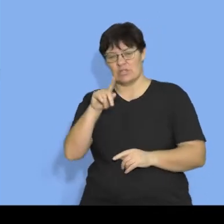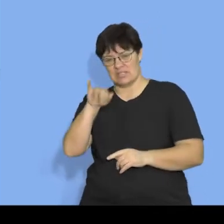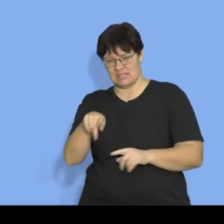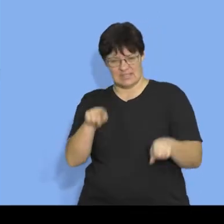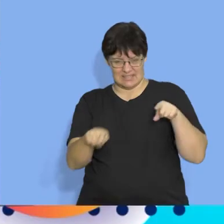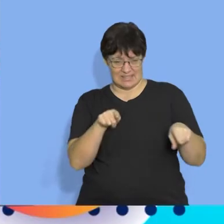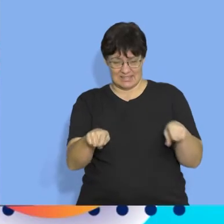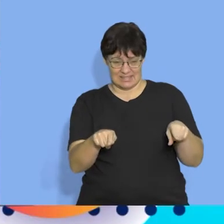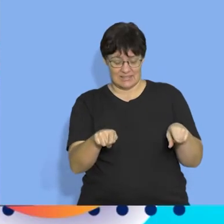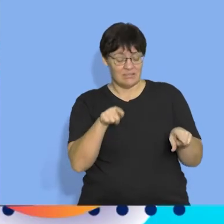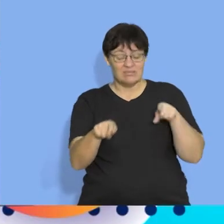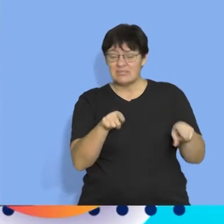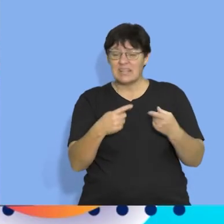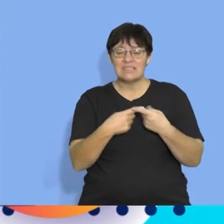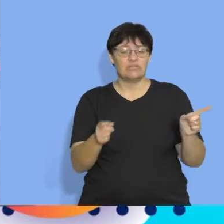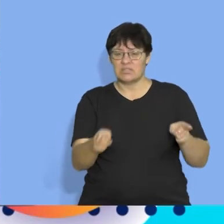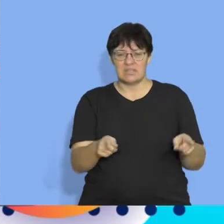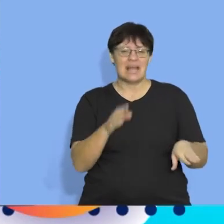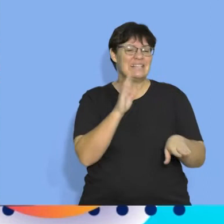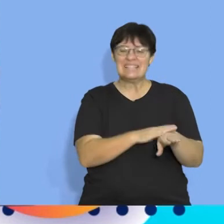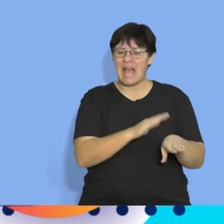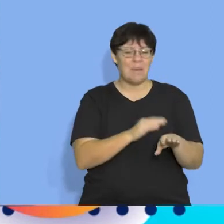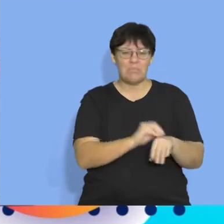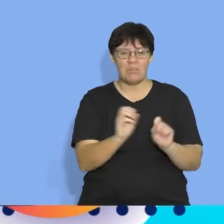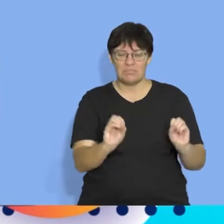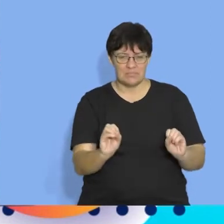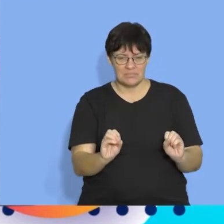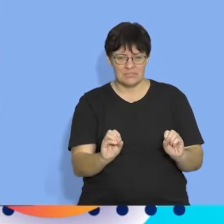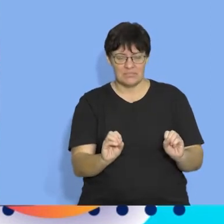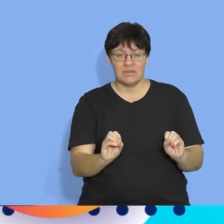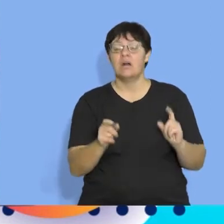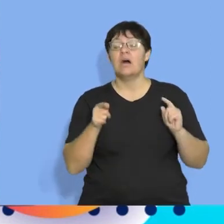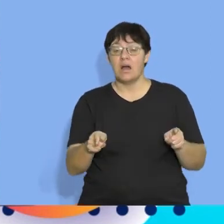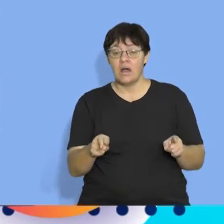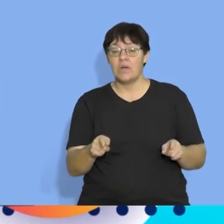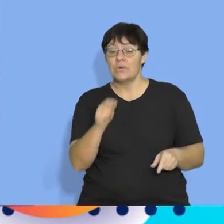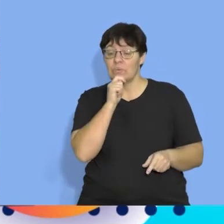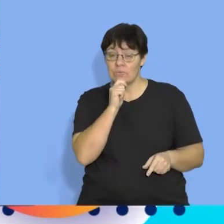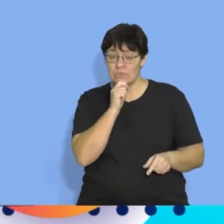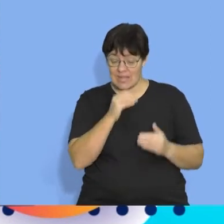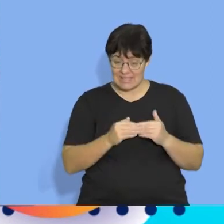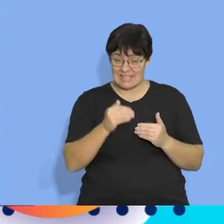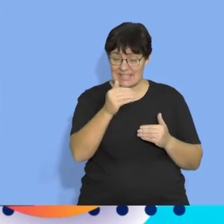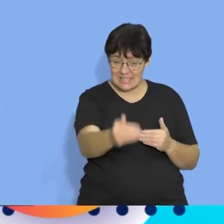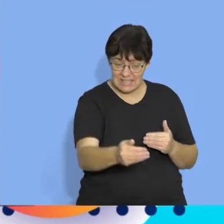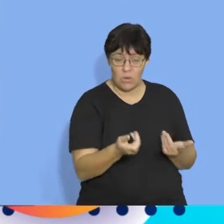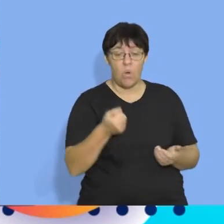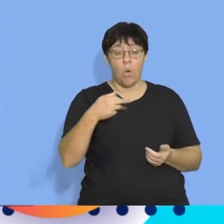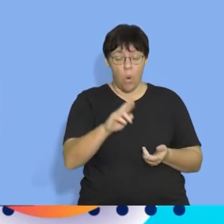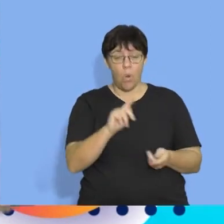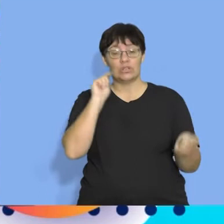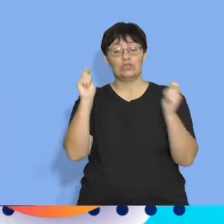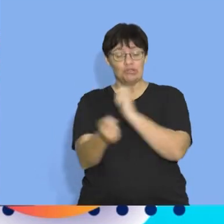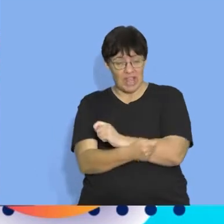velocity? The difference, it's not the time that's the issue. It's whether I'm using